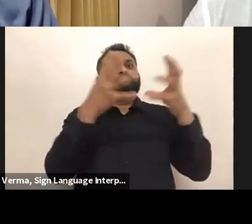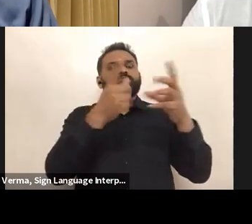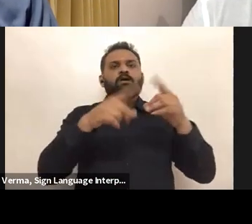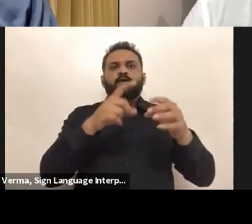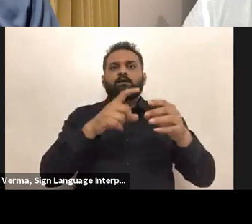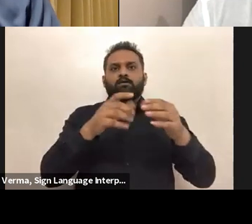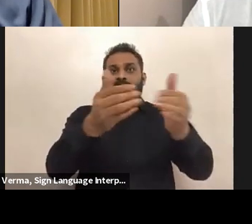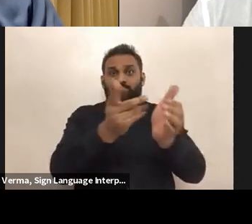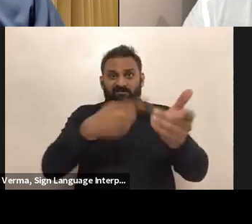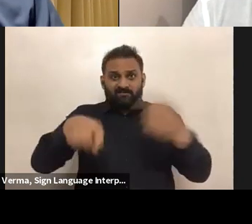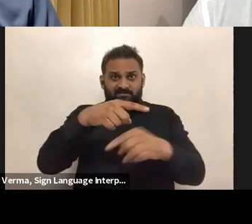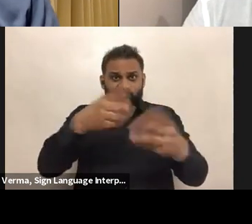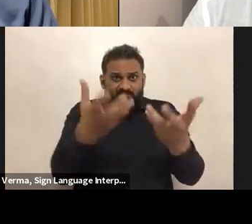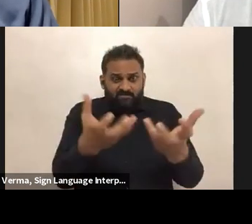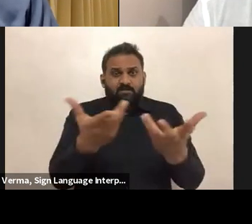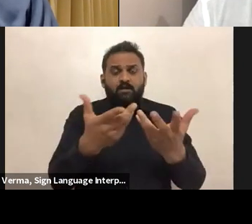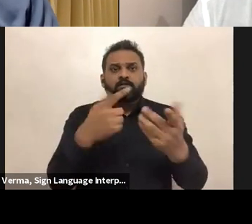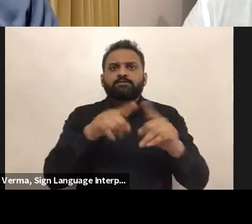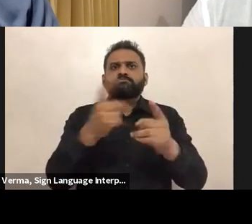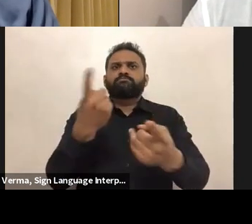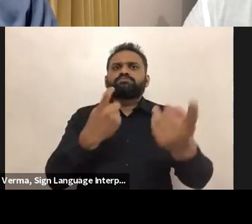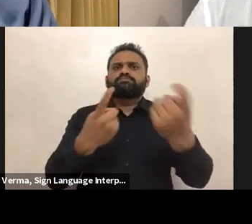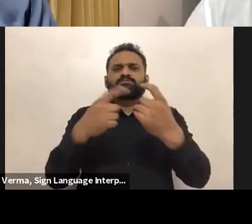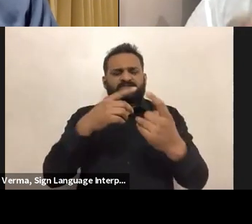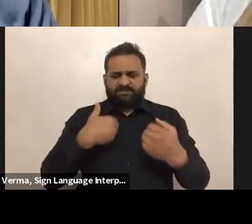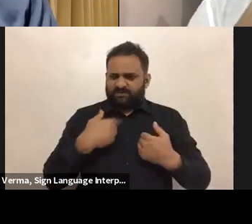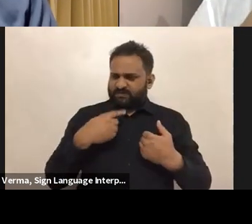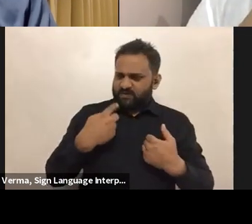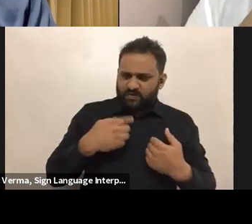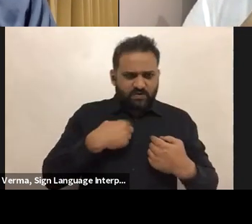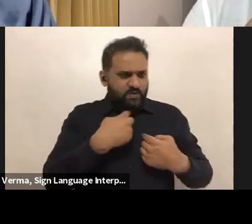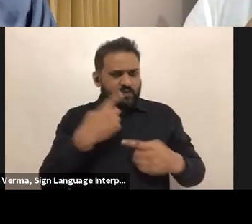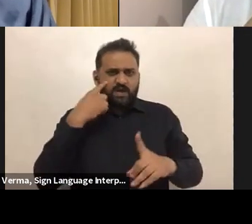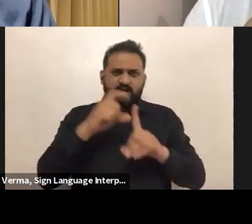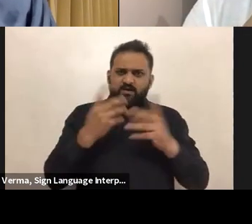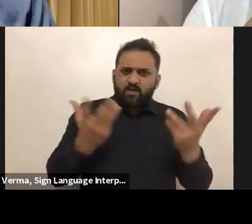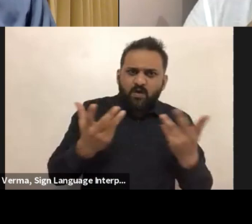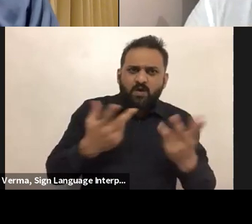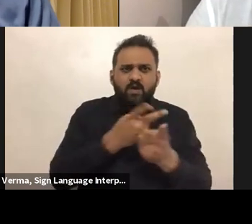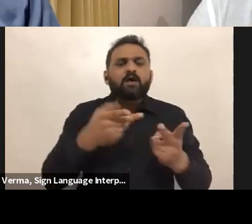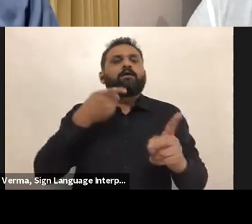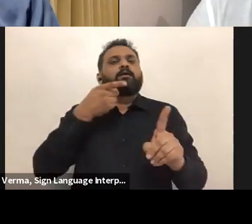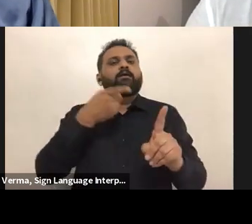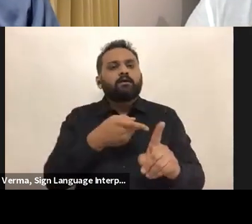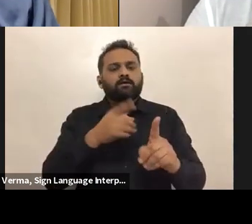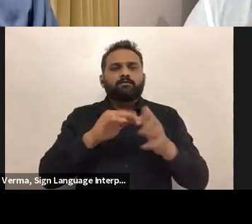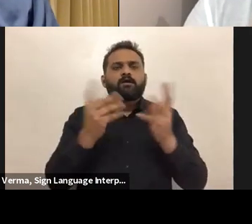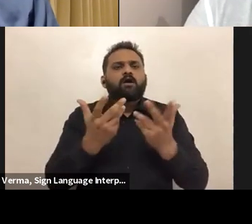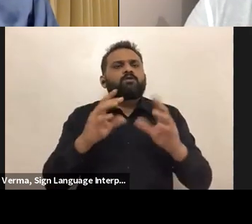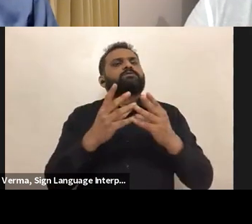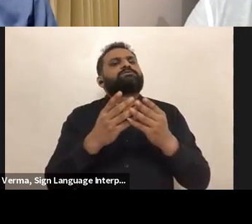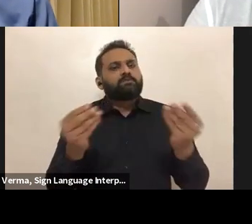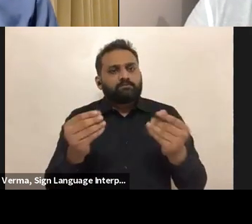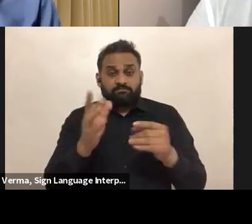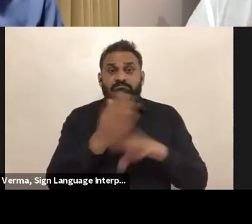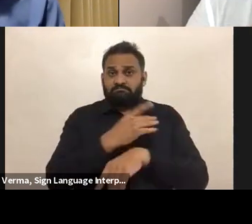And, raising questions of identity around the world is probably a part of the solution. So as I promised, I want to